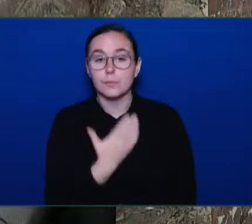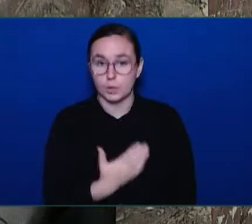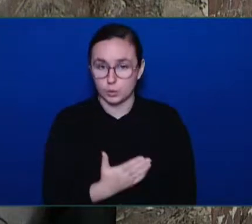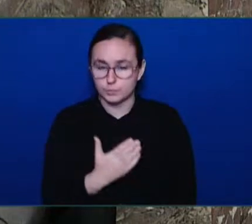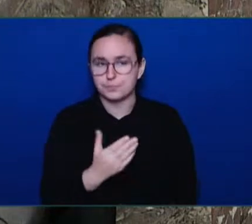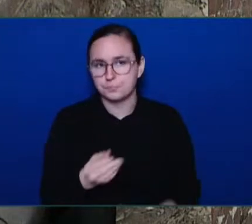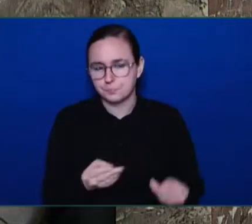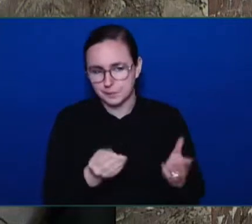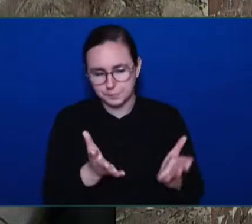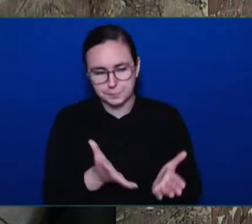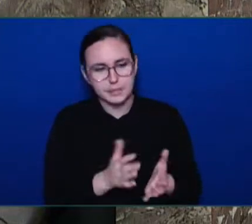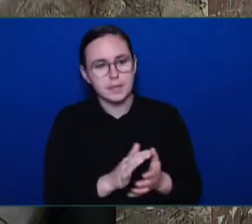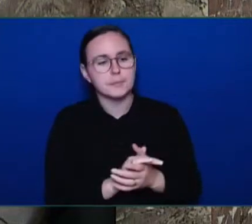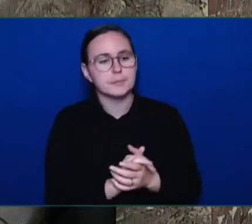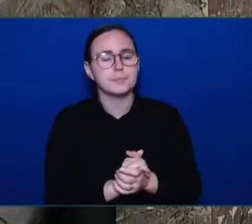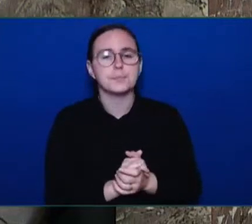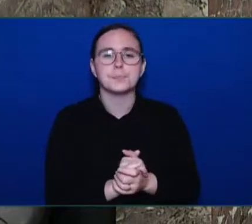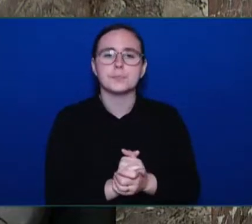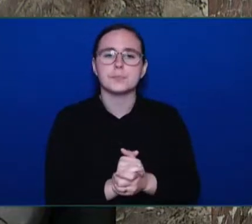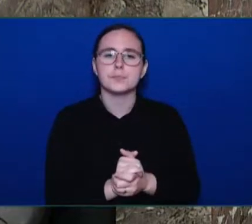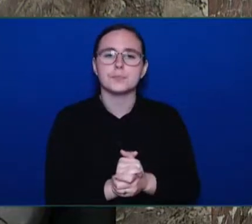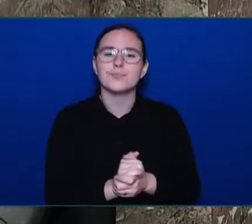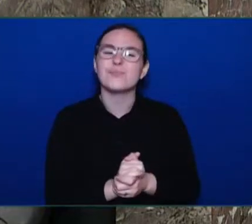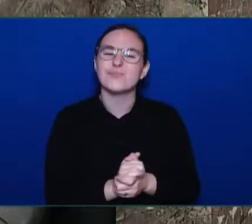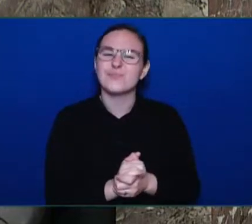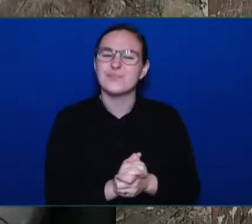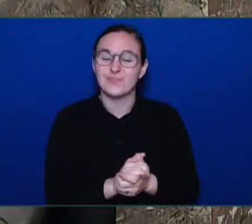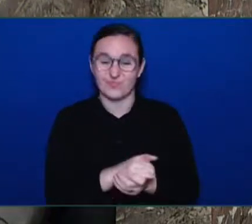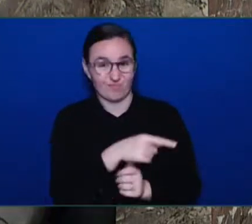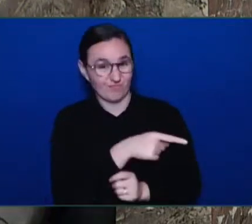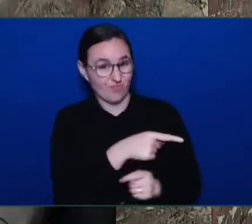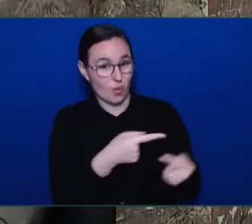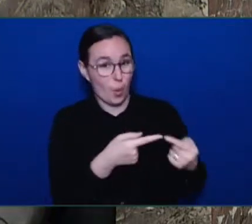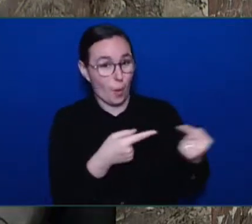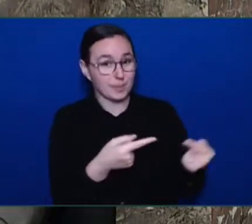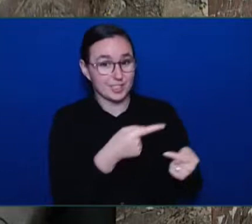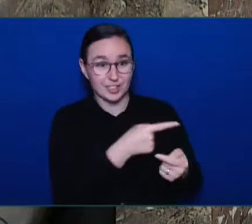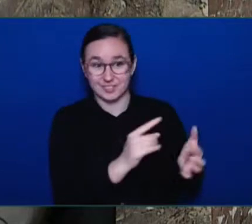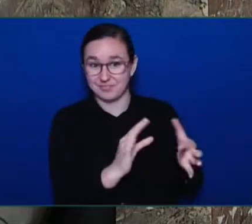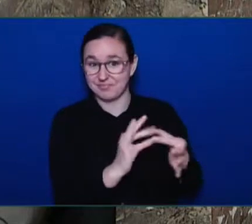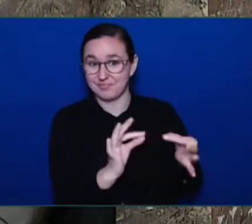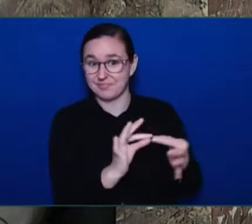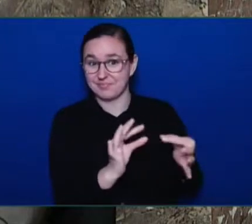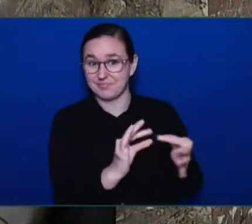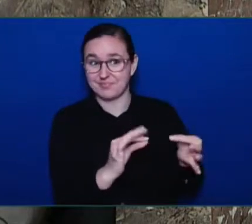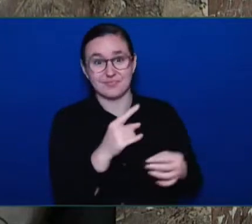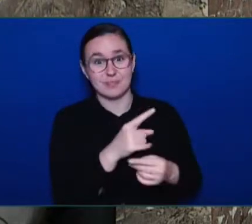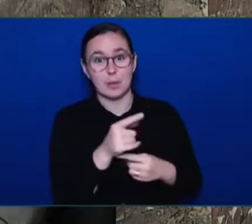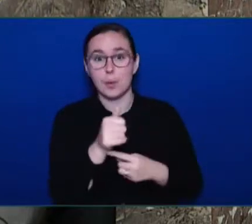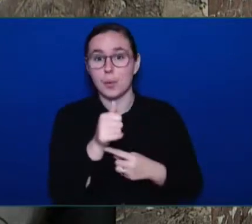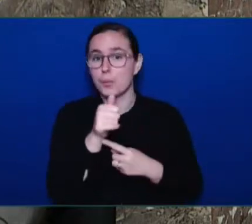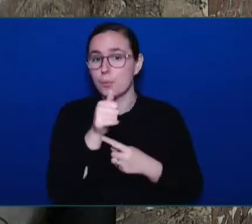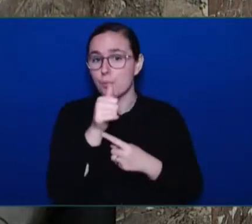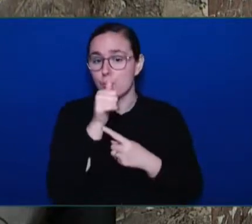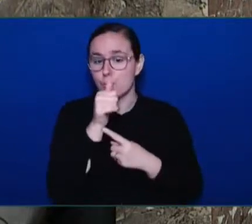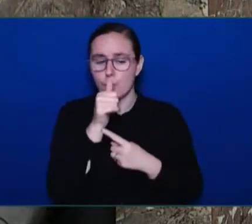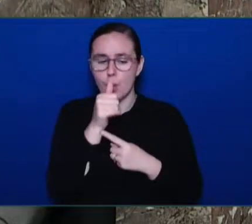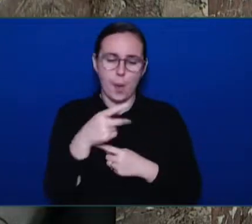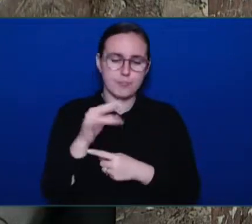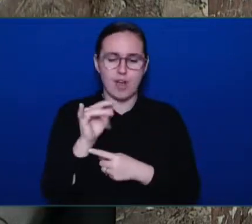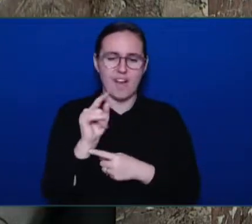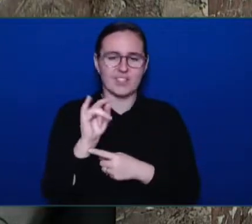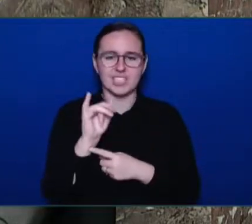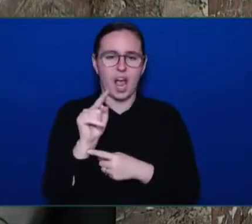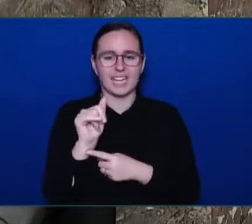privatization, Honourable Speaker. For the leader, well, Honourable Speaker, the authors of the largest layoff of women workers